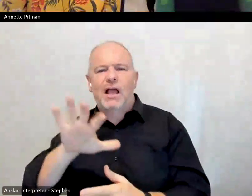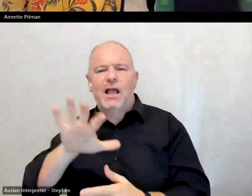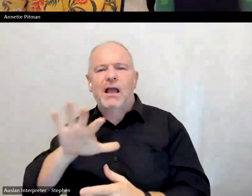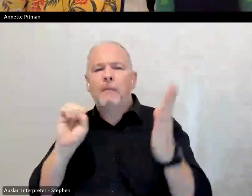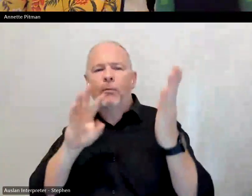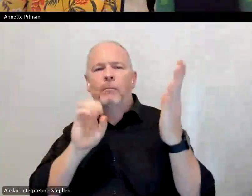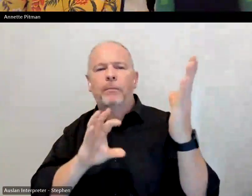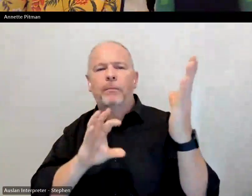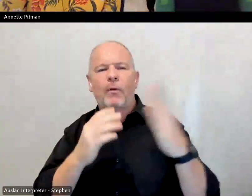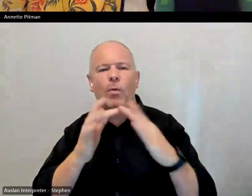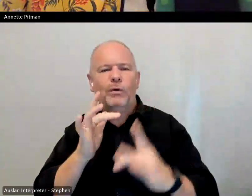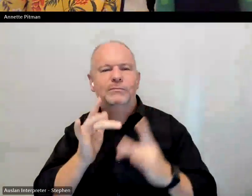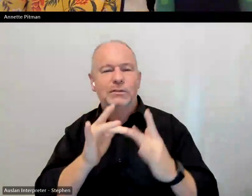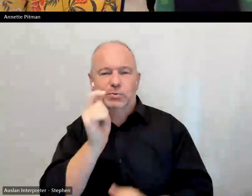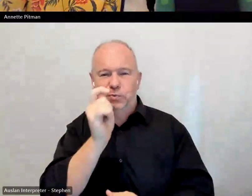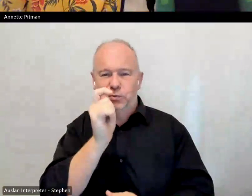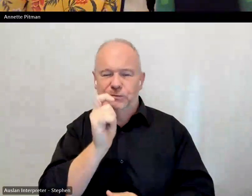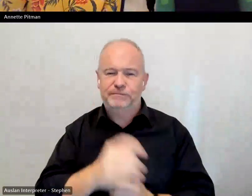as they're locked in.